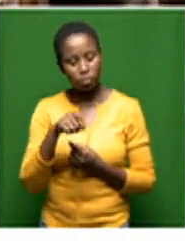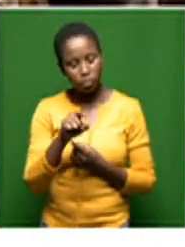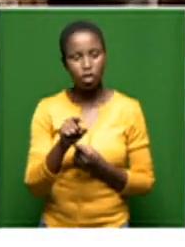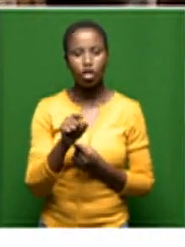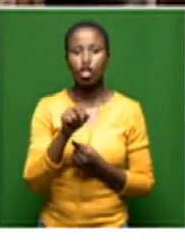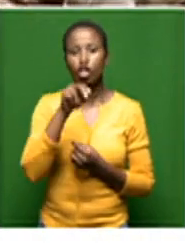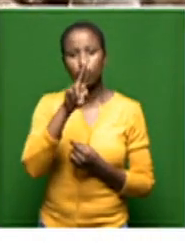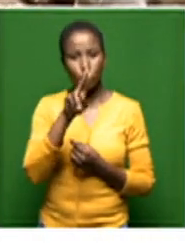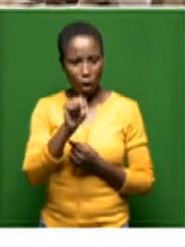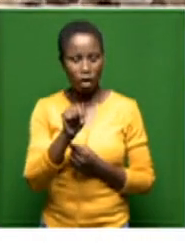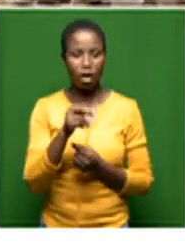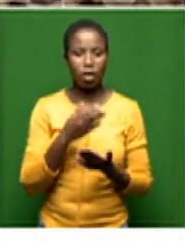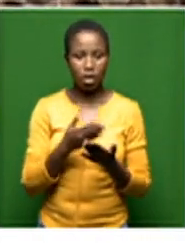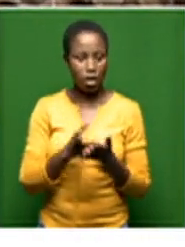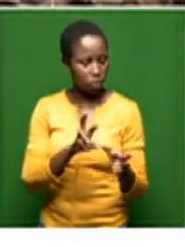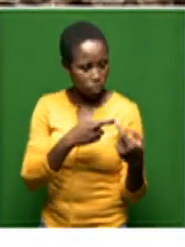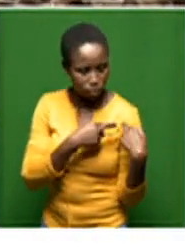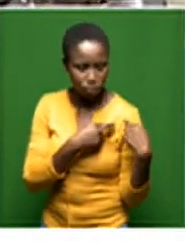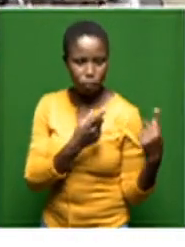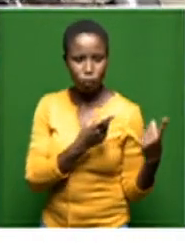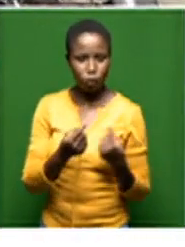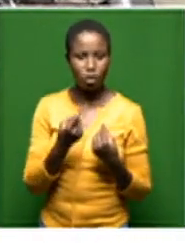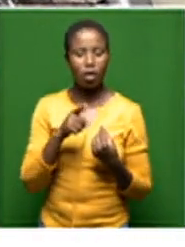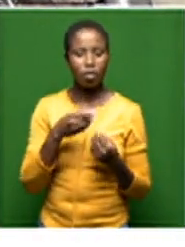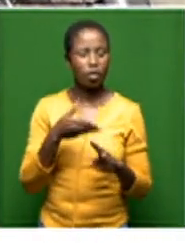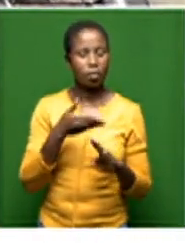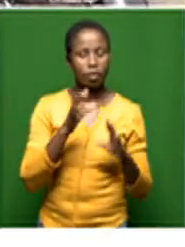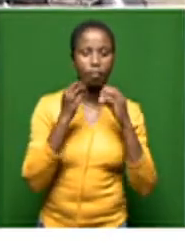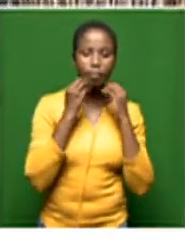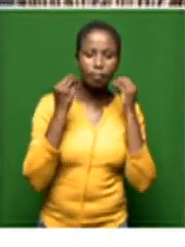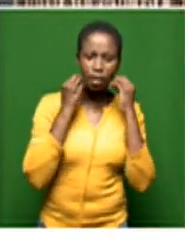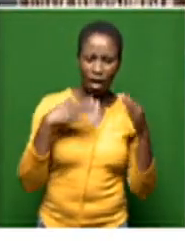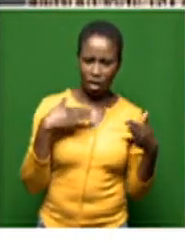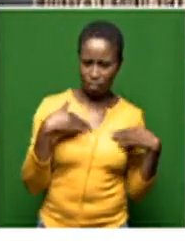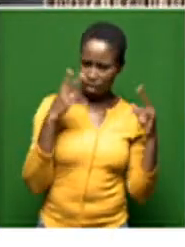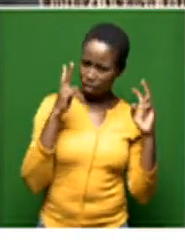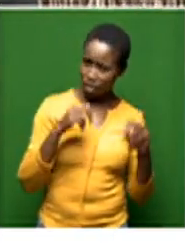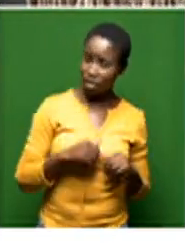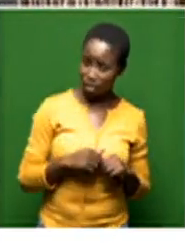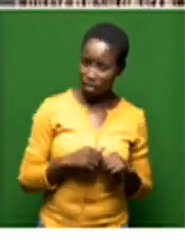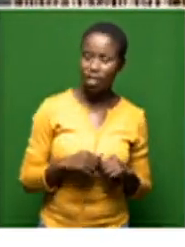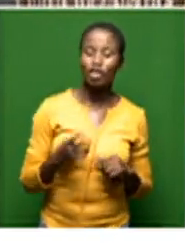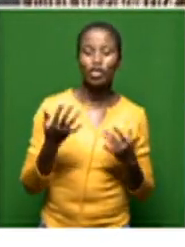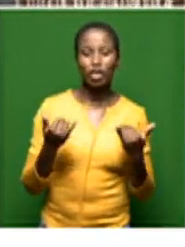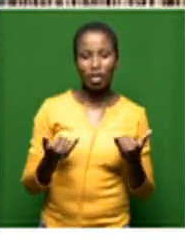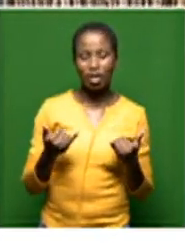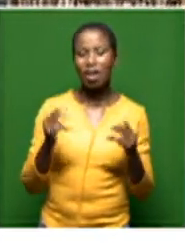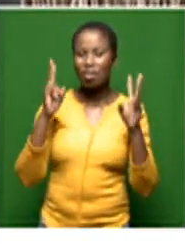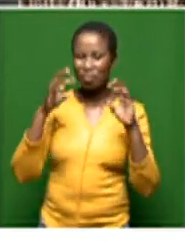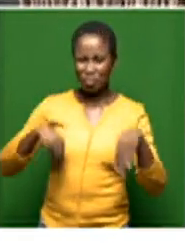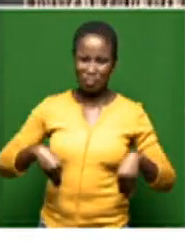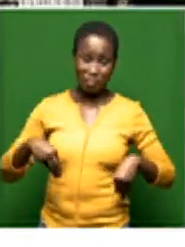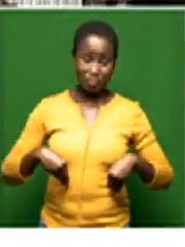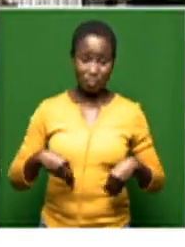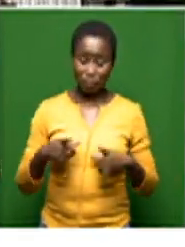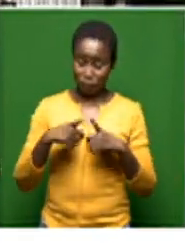of America to account during the previous Mozambique administration. Therefore, the issue of corruption cannot be ruled out.